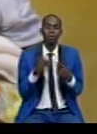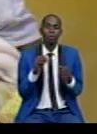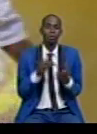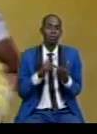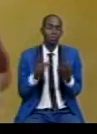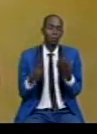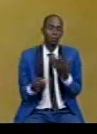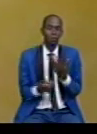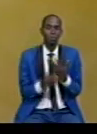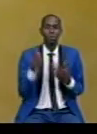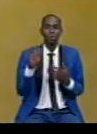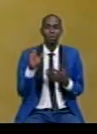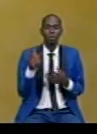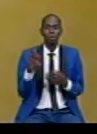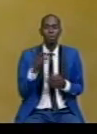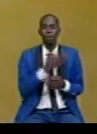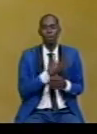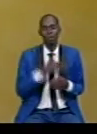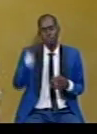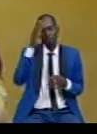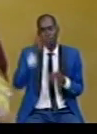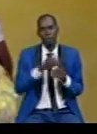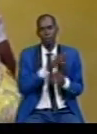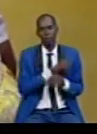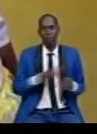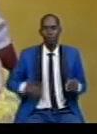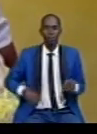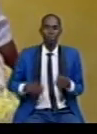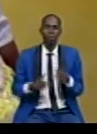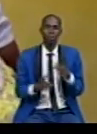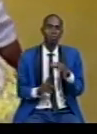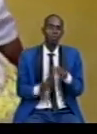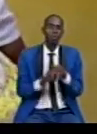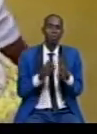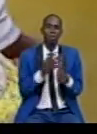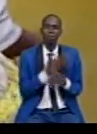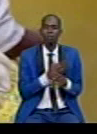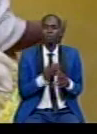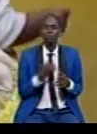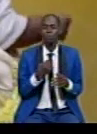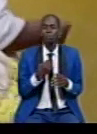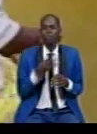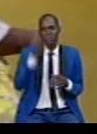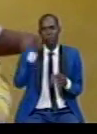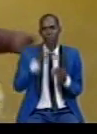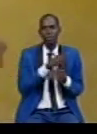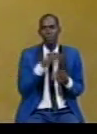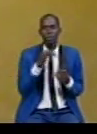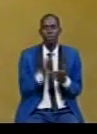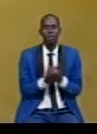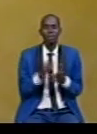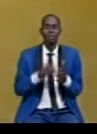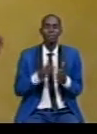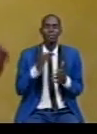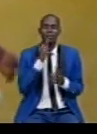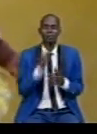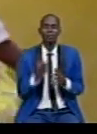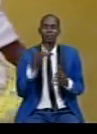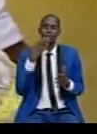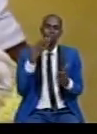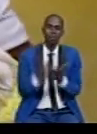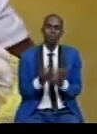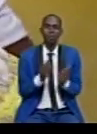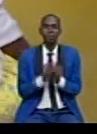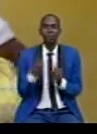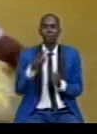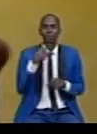He said, as I entered the church, I started praying and crying again. Just now say, it is well with you. And I